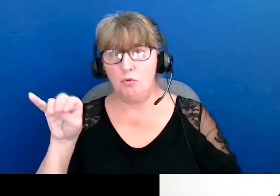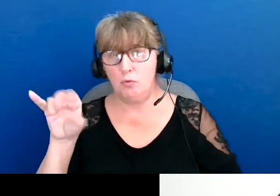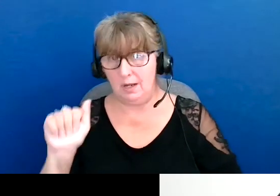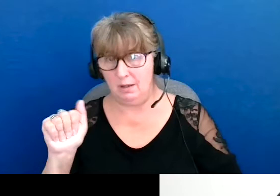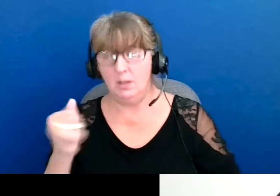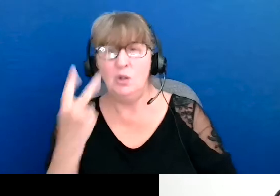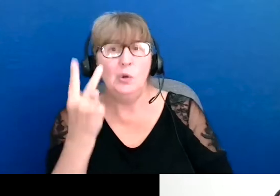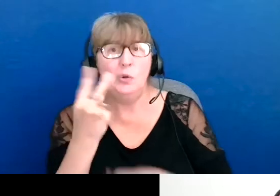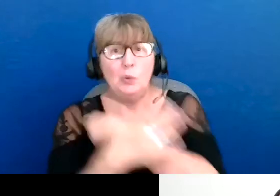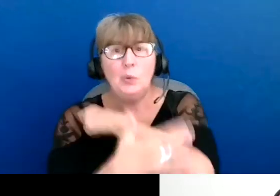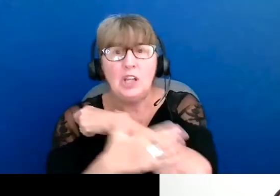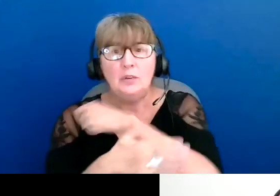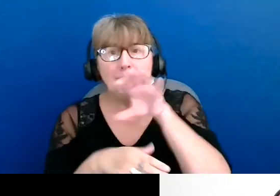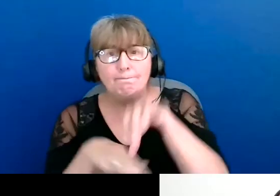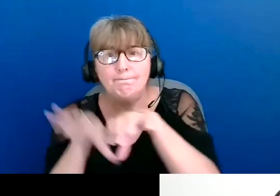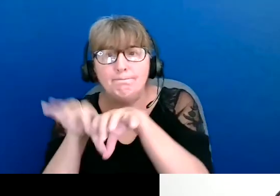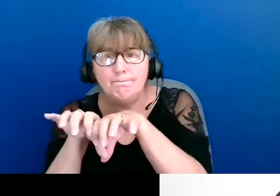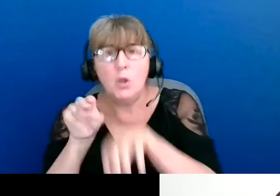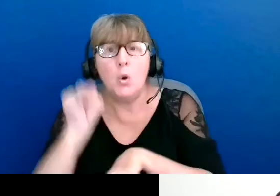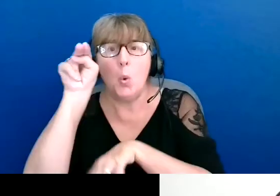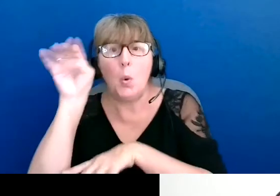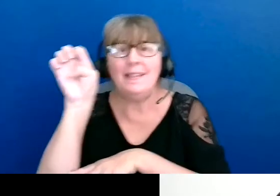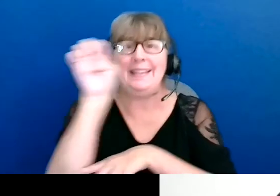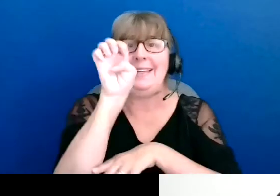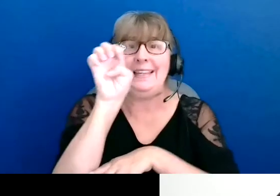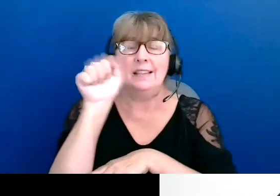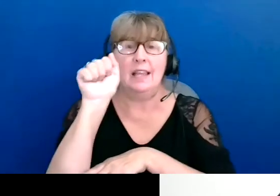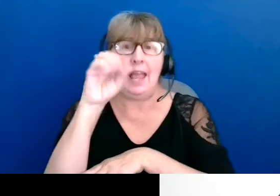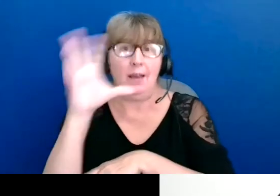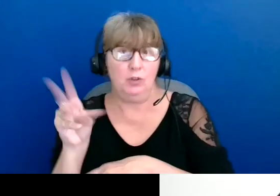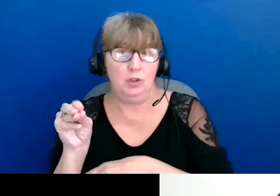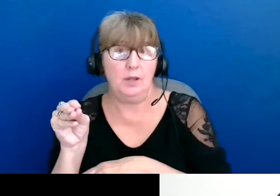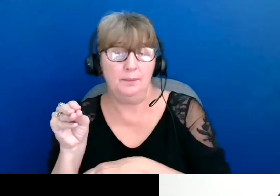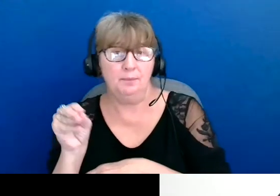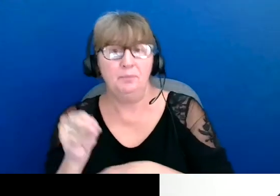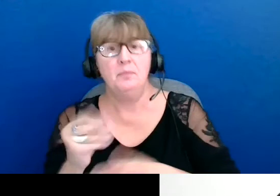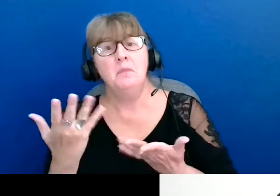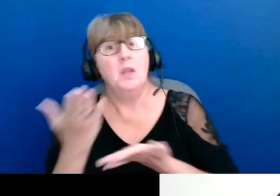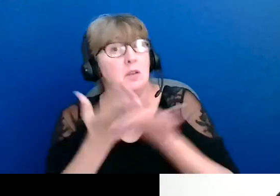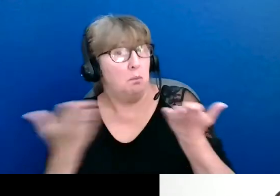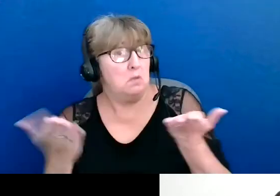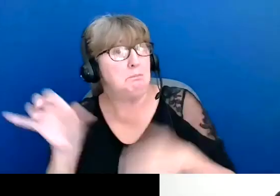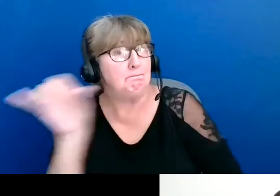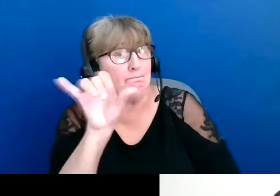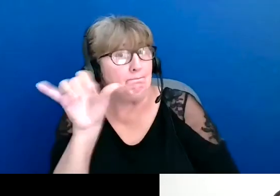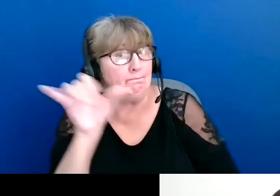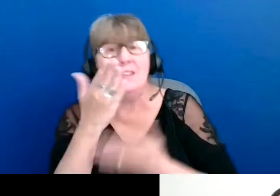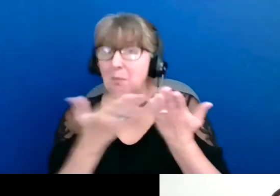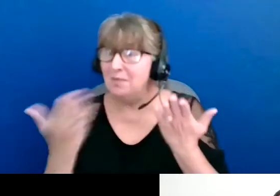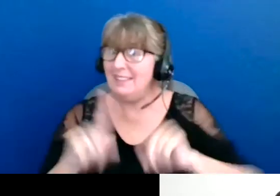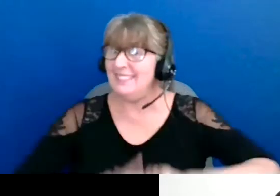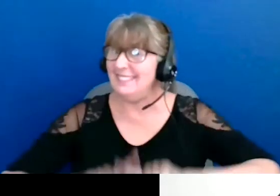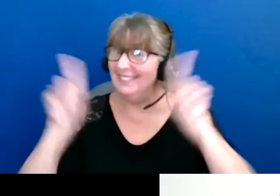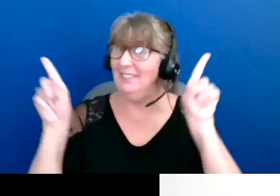other in Northeast Africa. They have some similarities, but a lot of differences